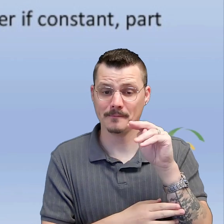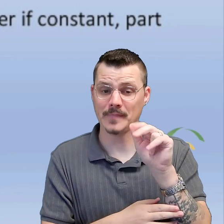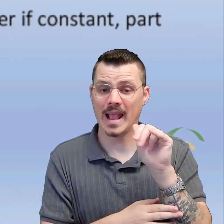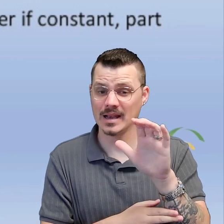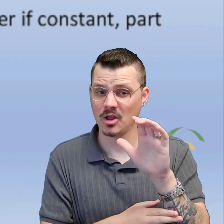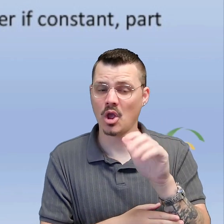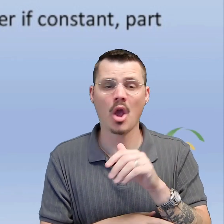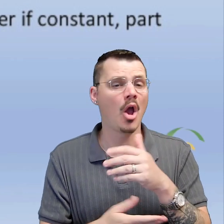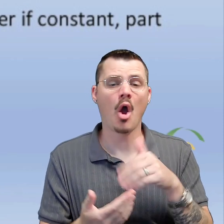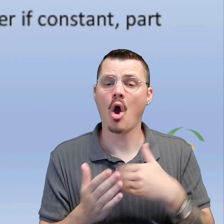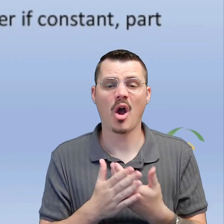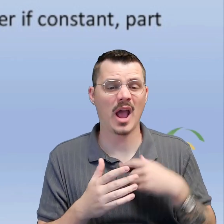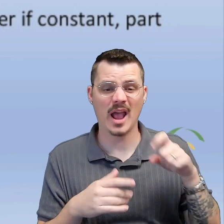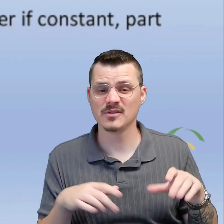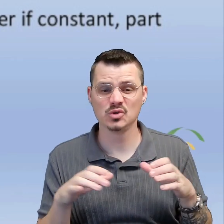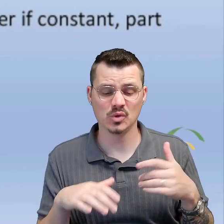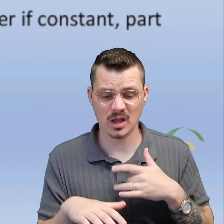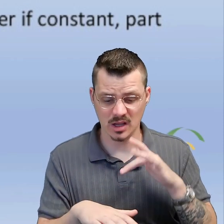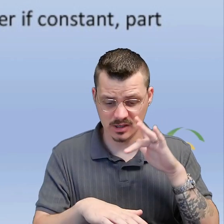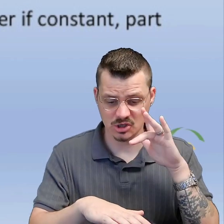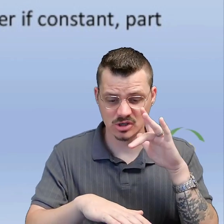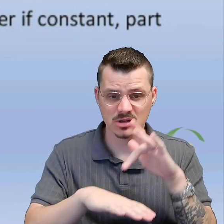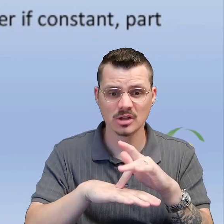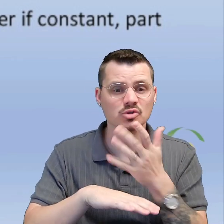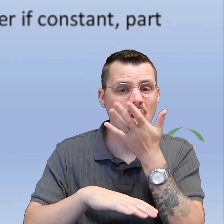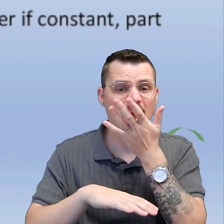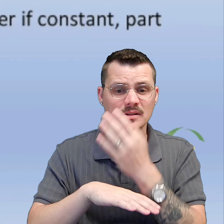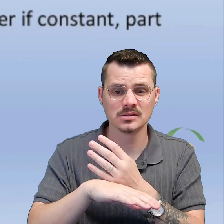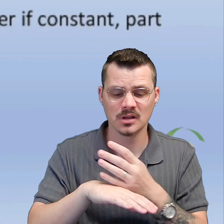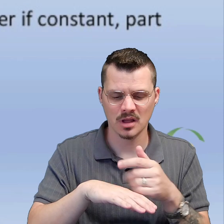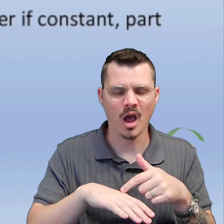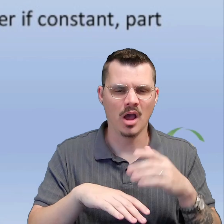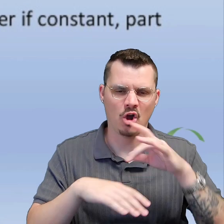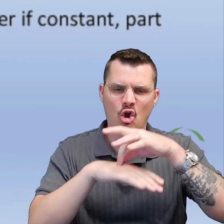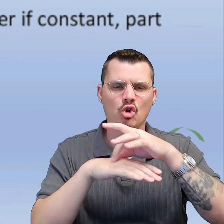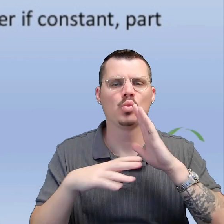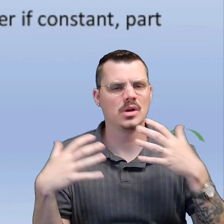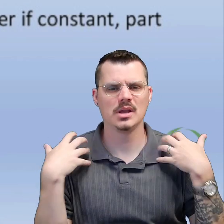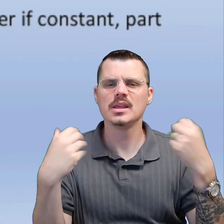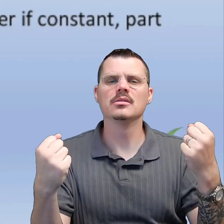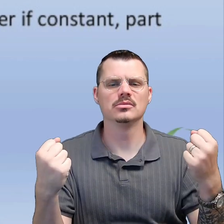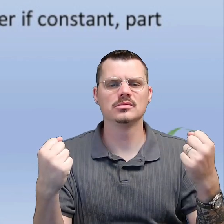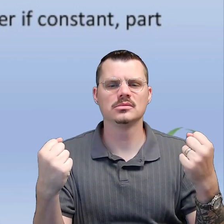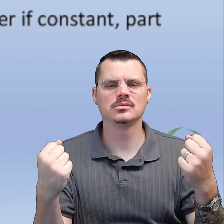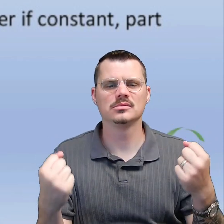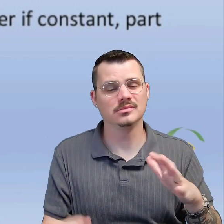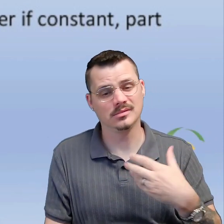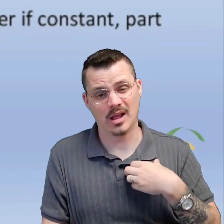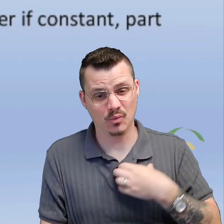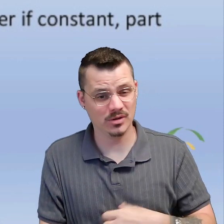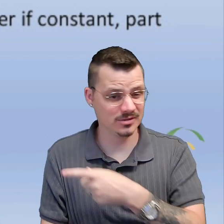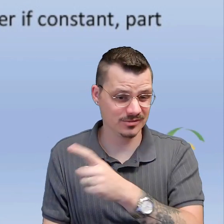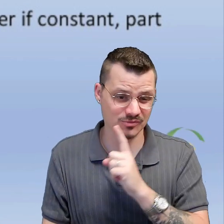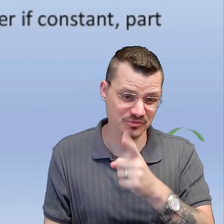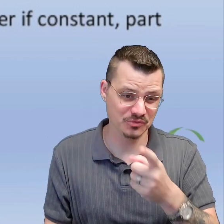manic that all he had to do was touch the grass and that would heal the earth. I wish it was